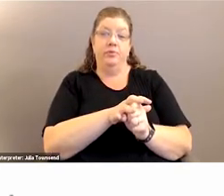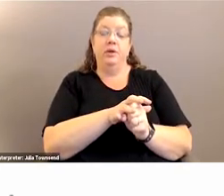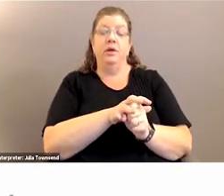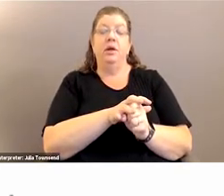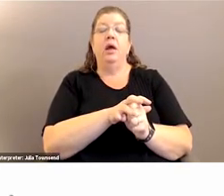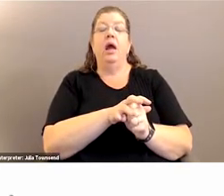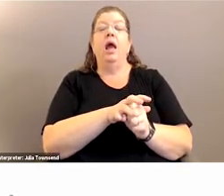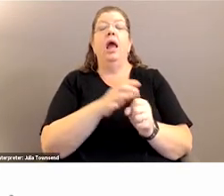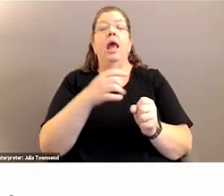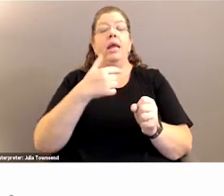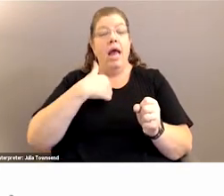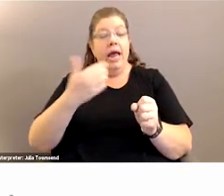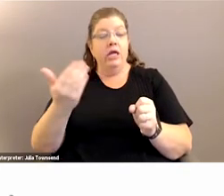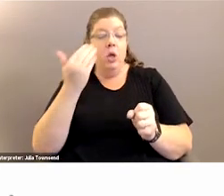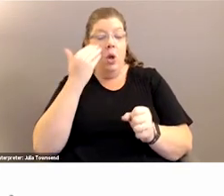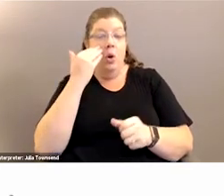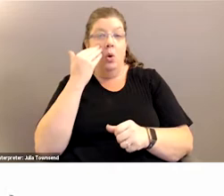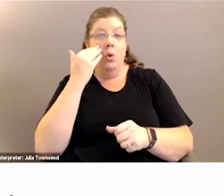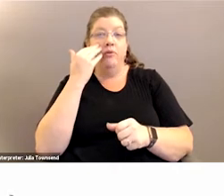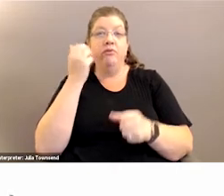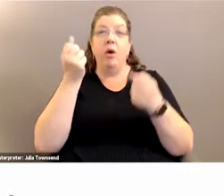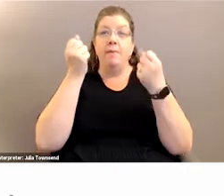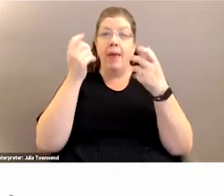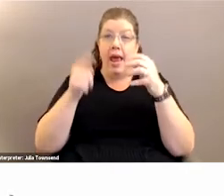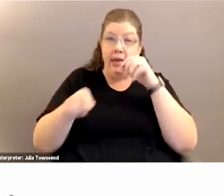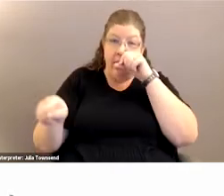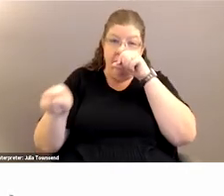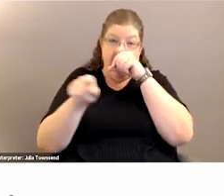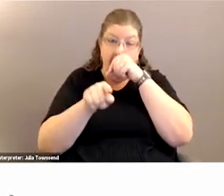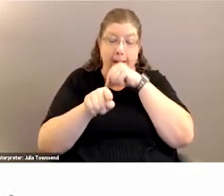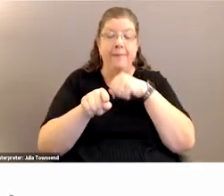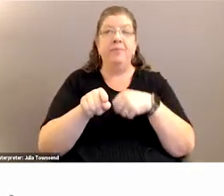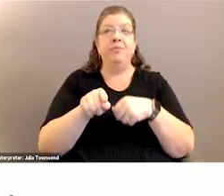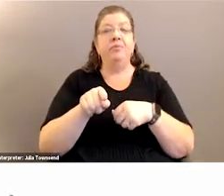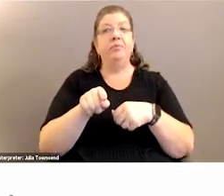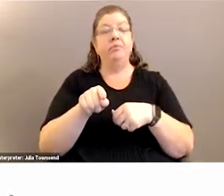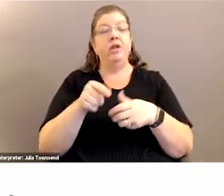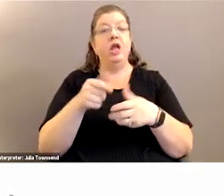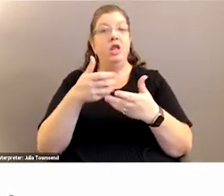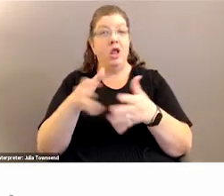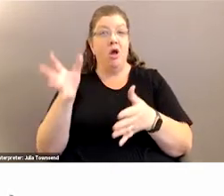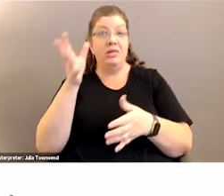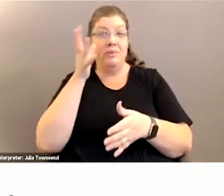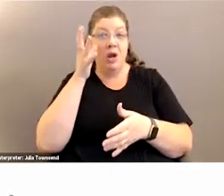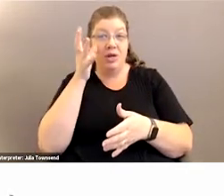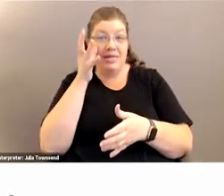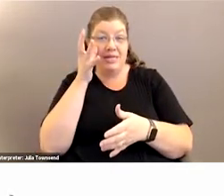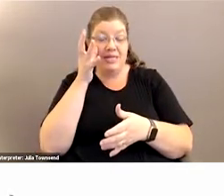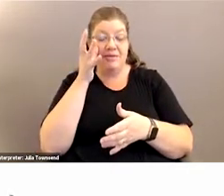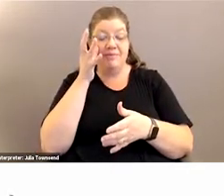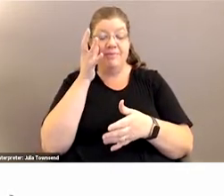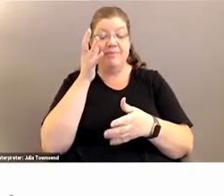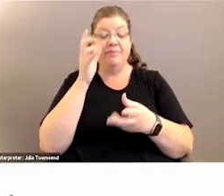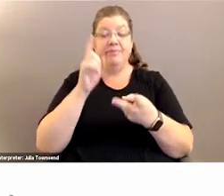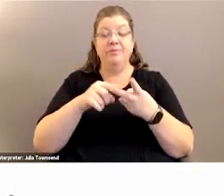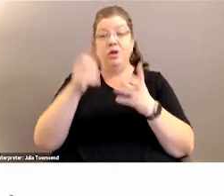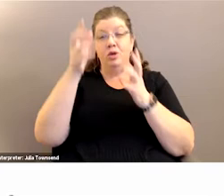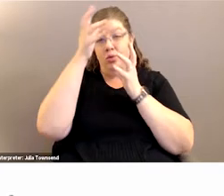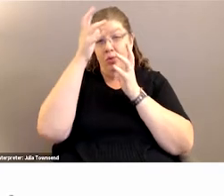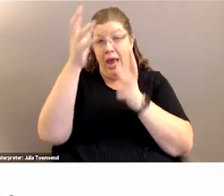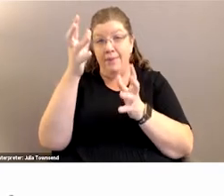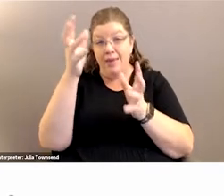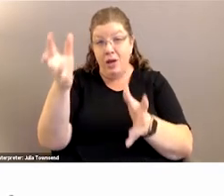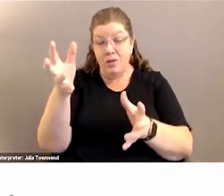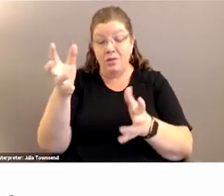and i know that for many of them they did lose parents and grandparents